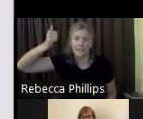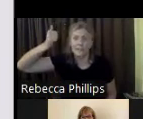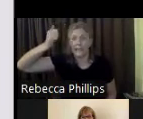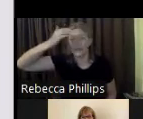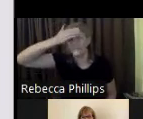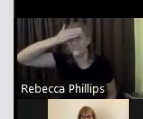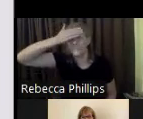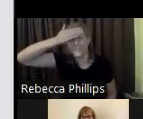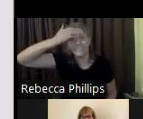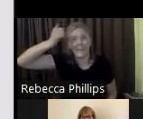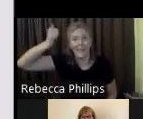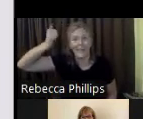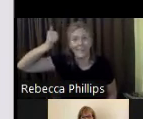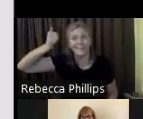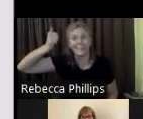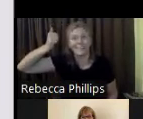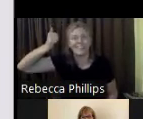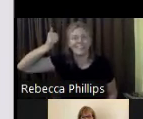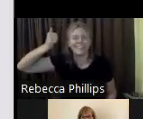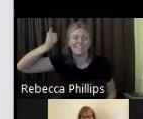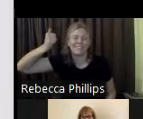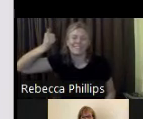like a clean slate. I forgot.